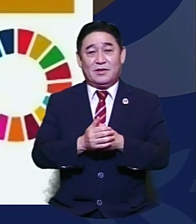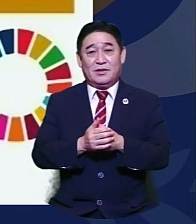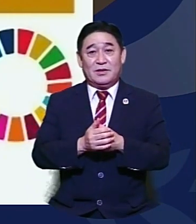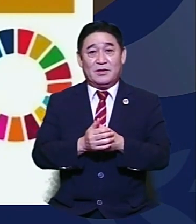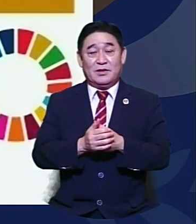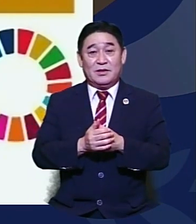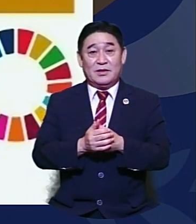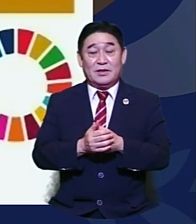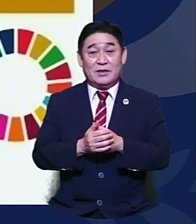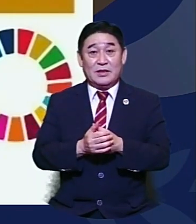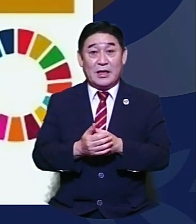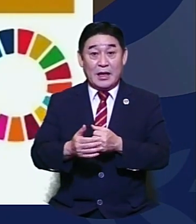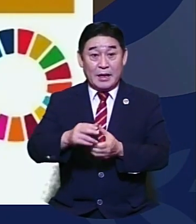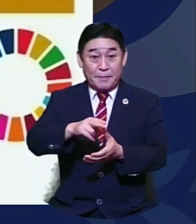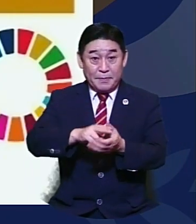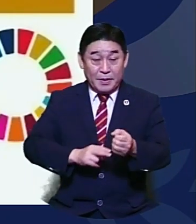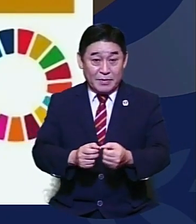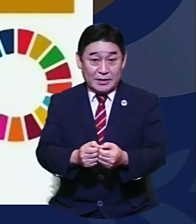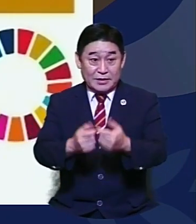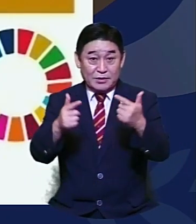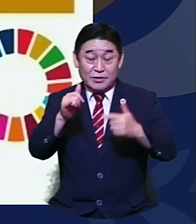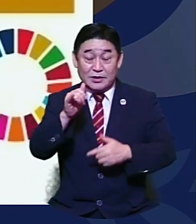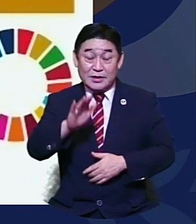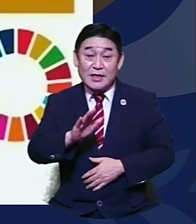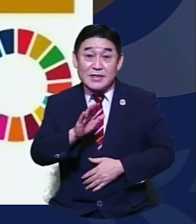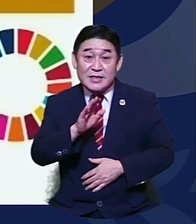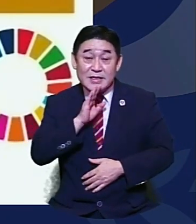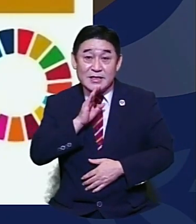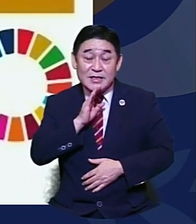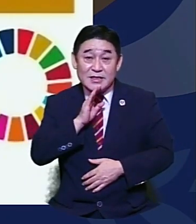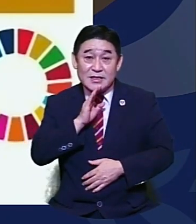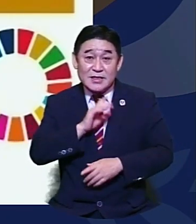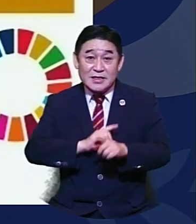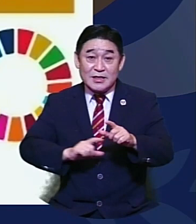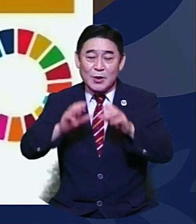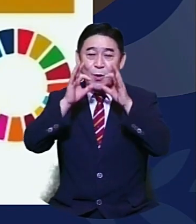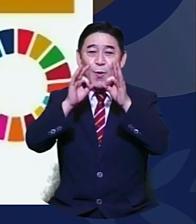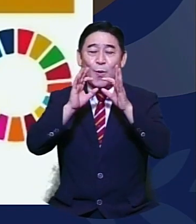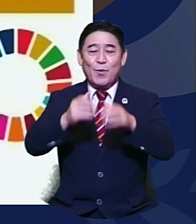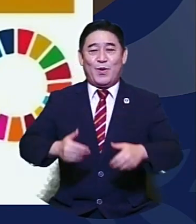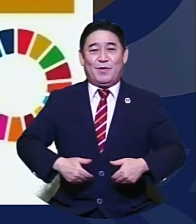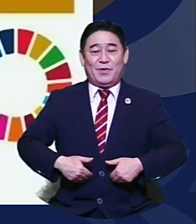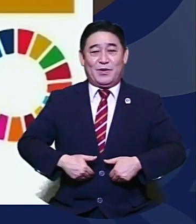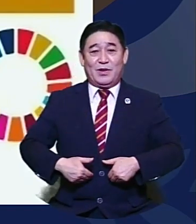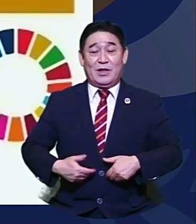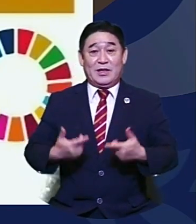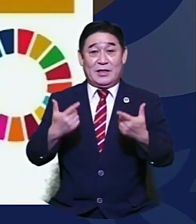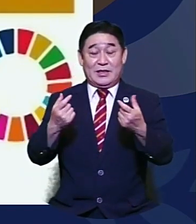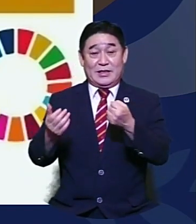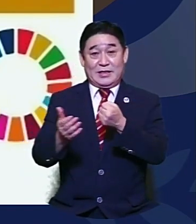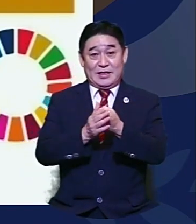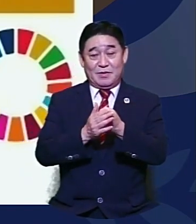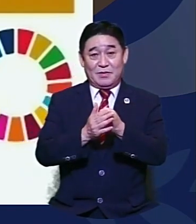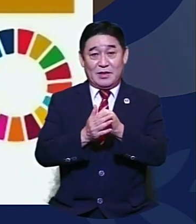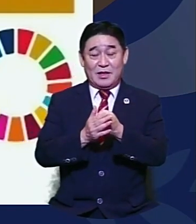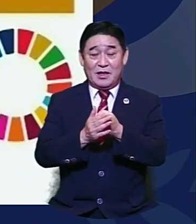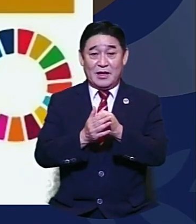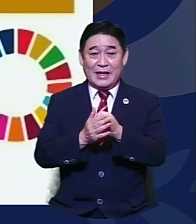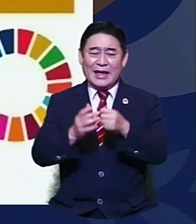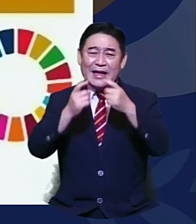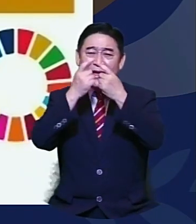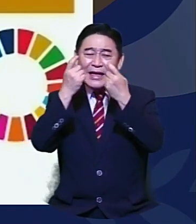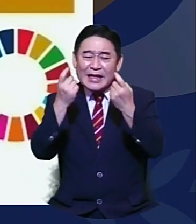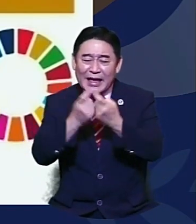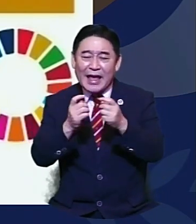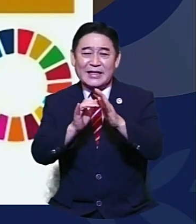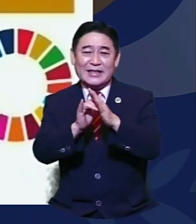generating and transformed a person's life, a family's life, and a community's economic welfare. So